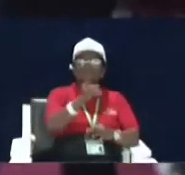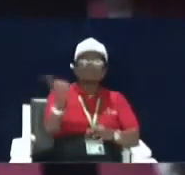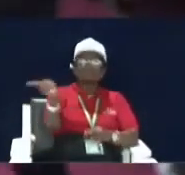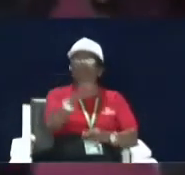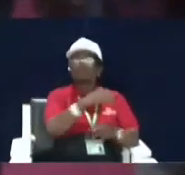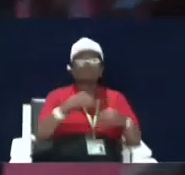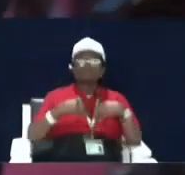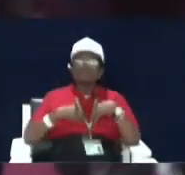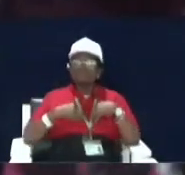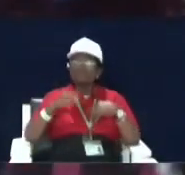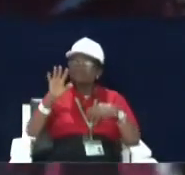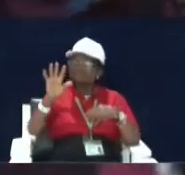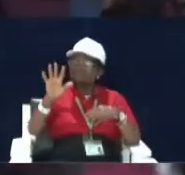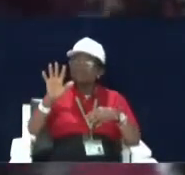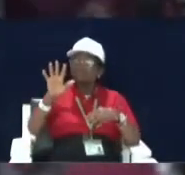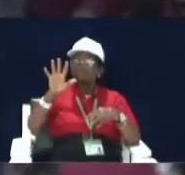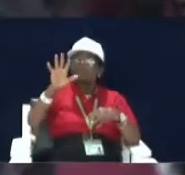pray